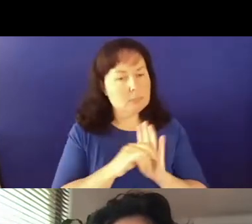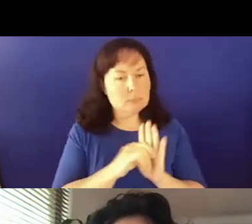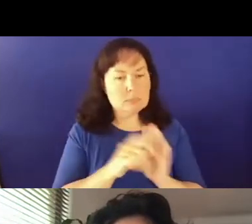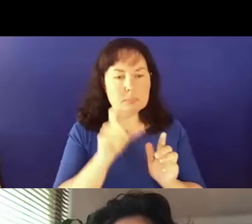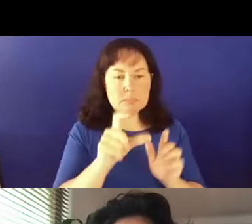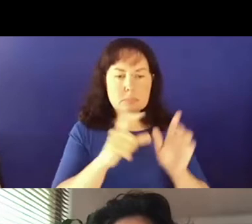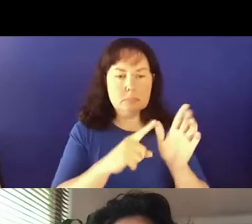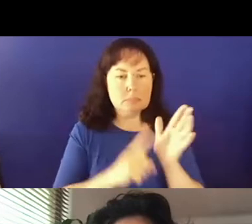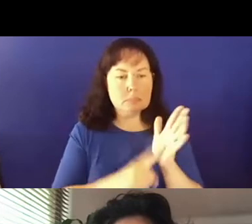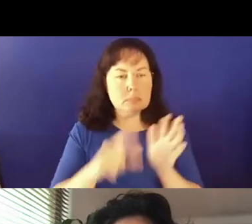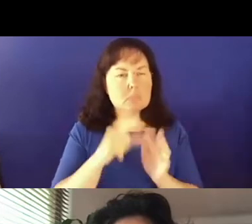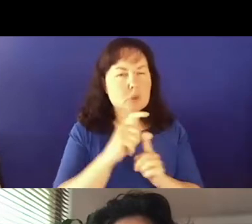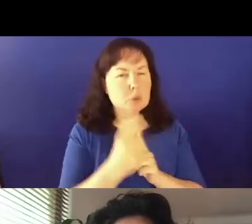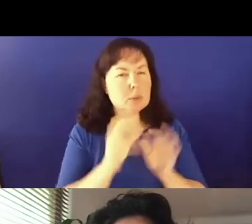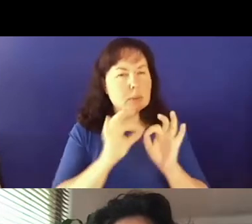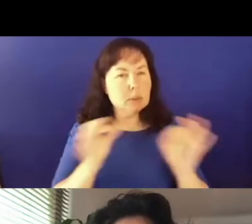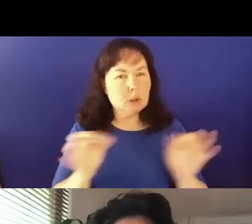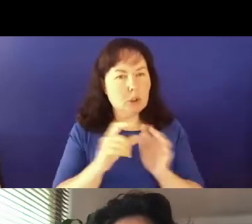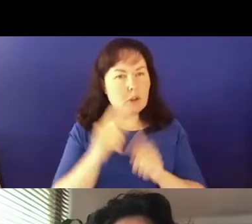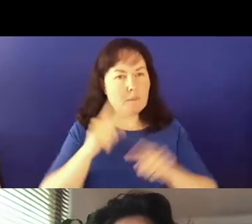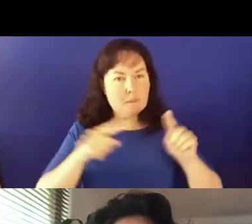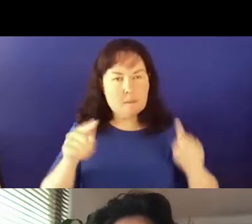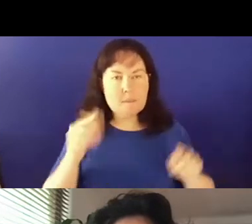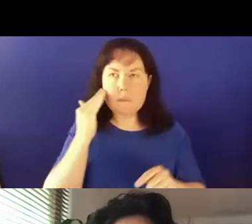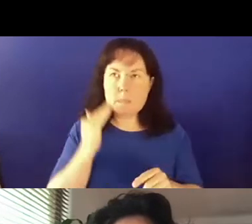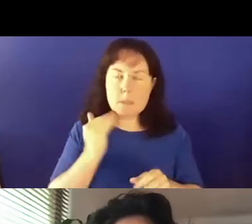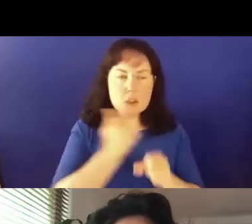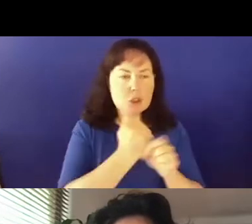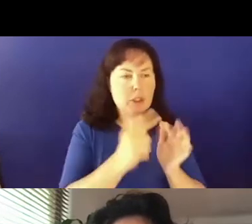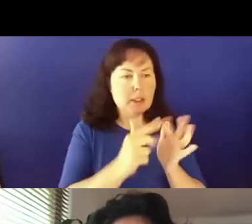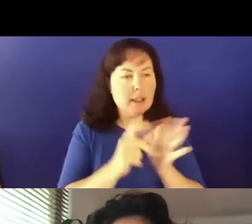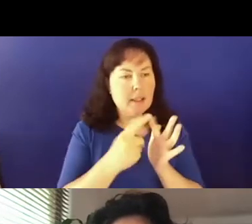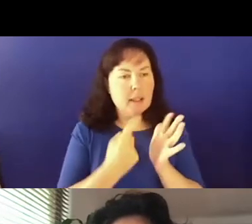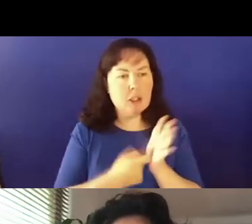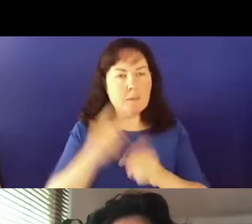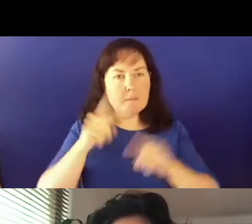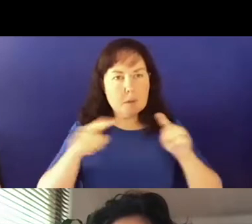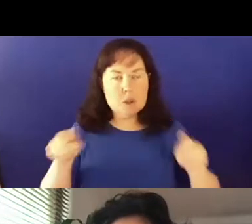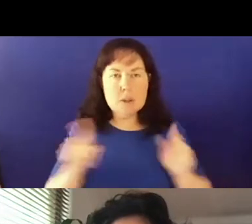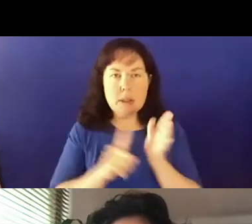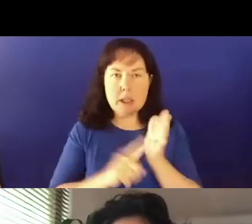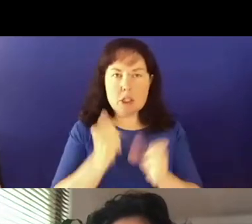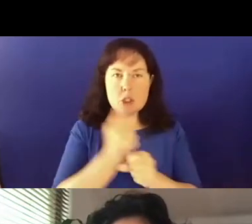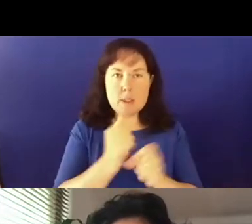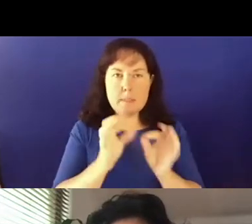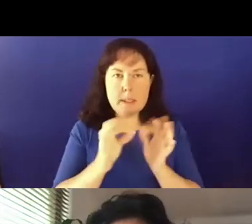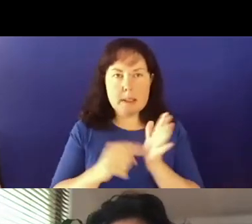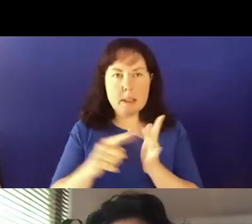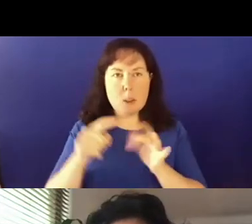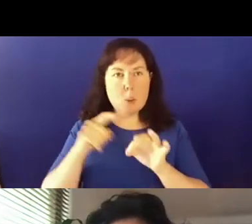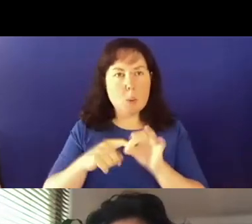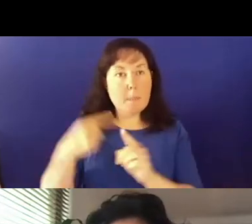Australians, people with disability, female and gender diverse, LGBTIQ+, and those who are located in regional and remote